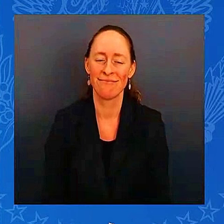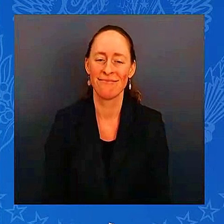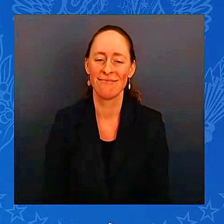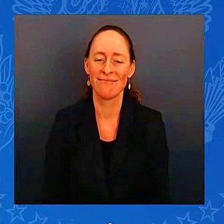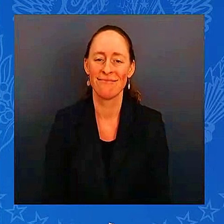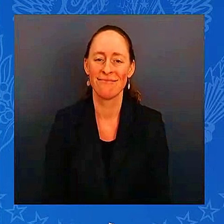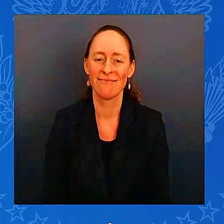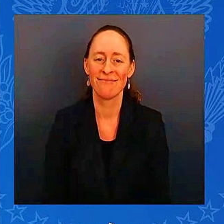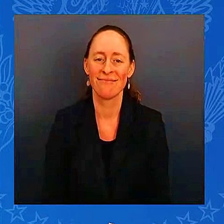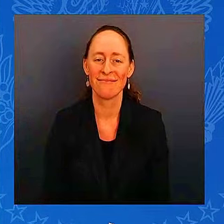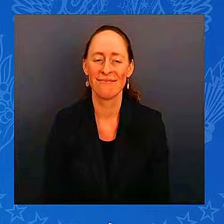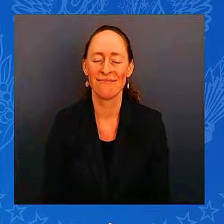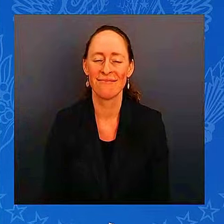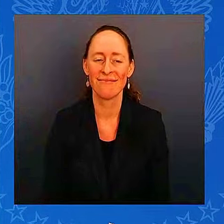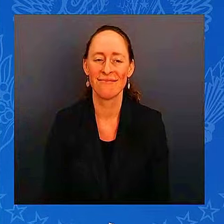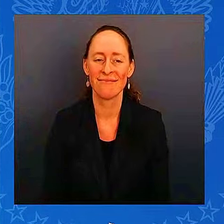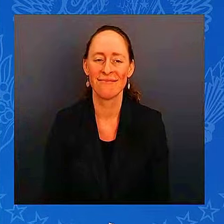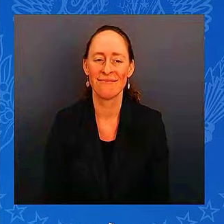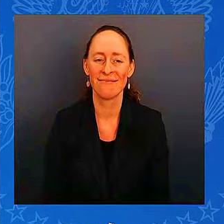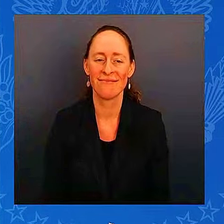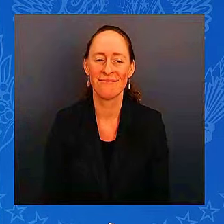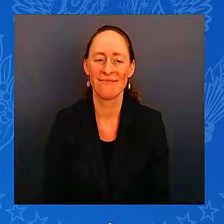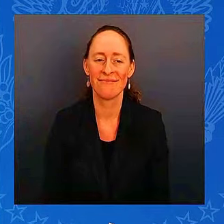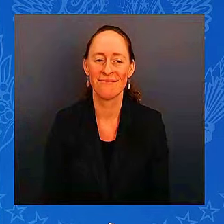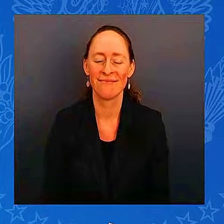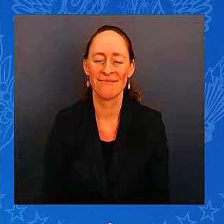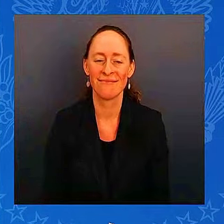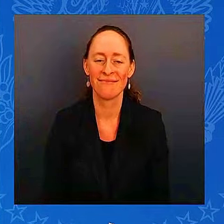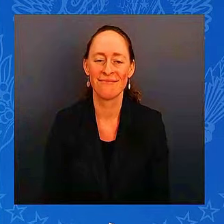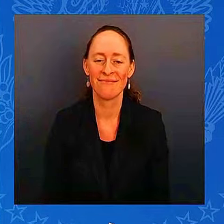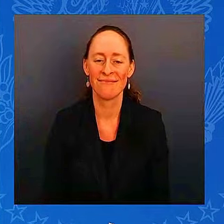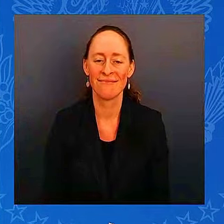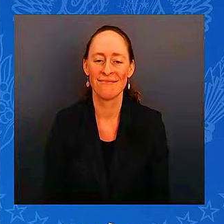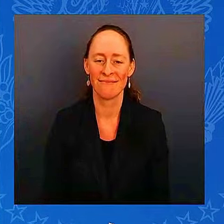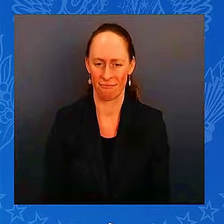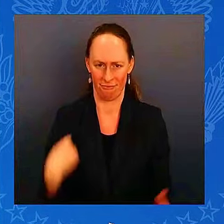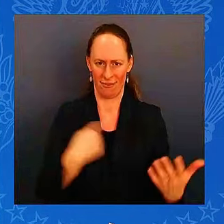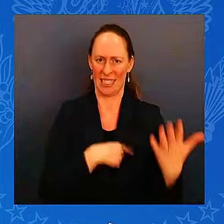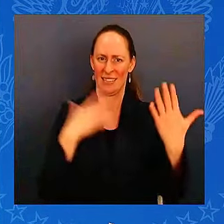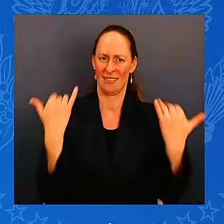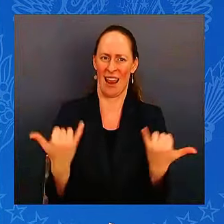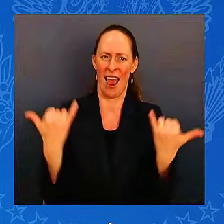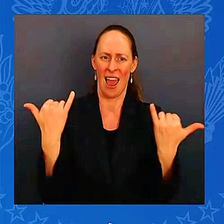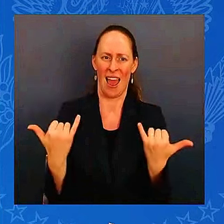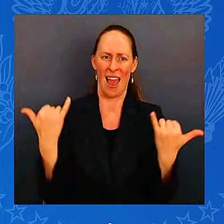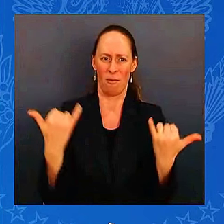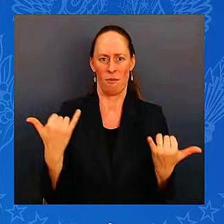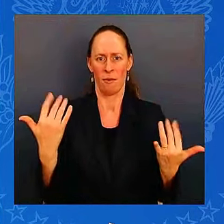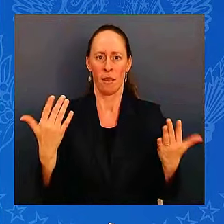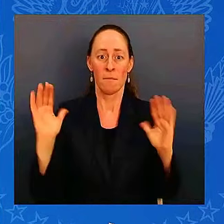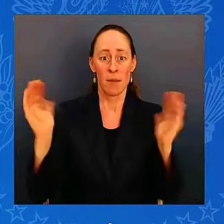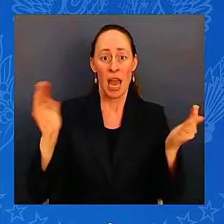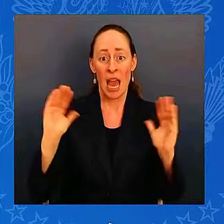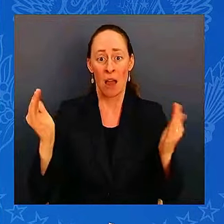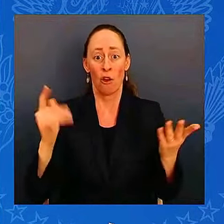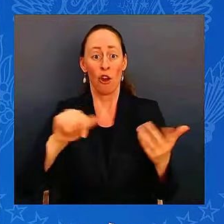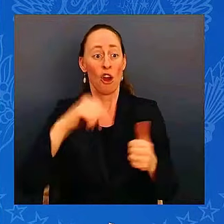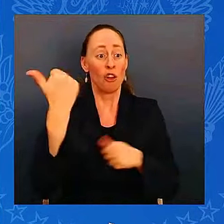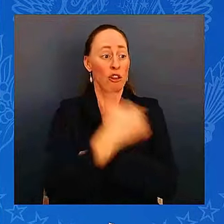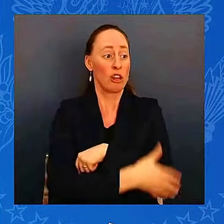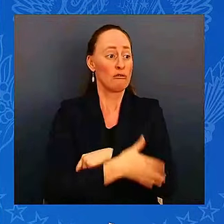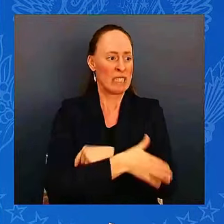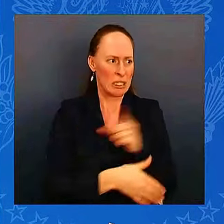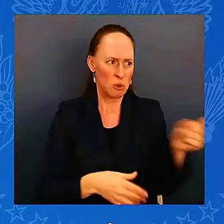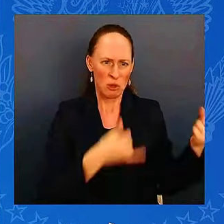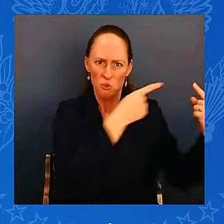I think we've laid out a better choice, and today, we're better positioned than any other nation in the world to promote a clean energy future.